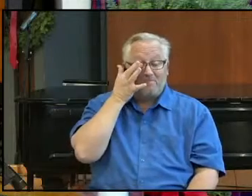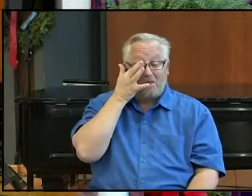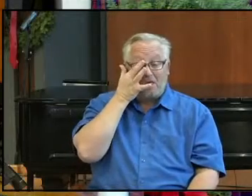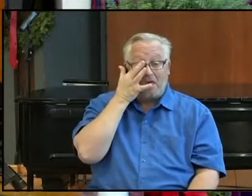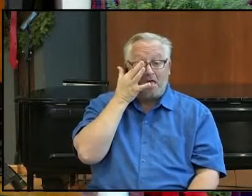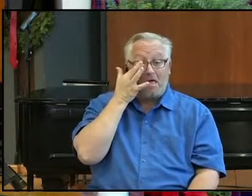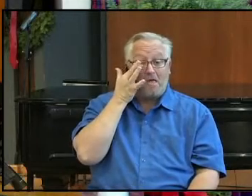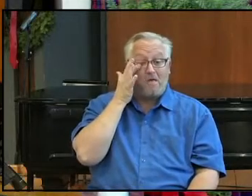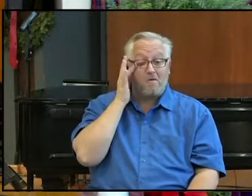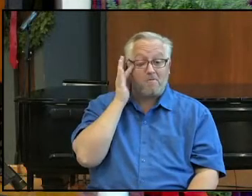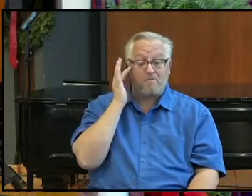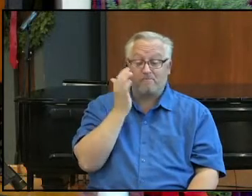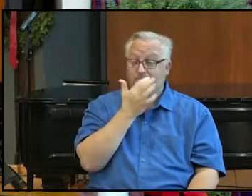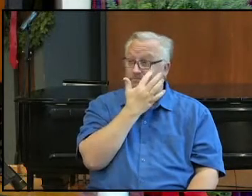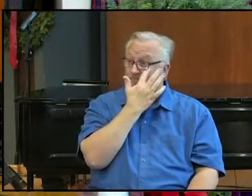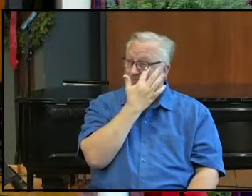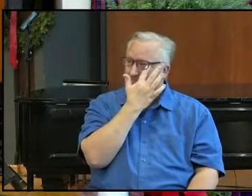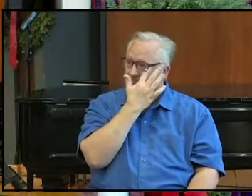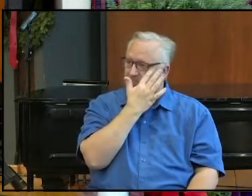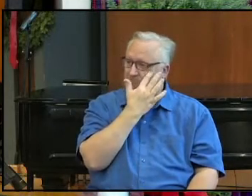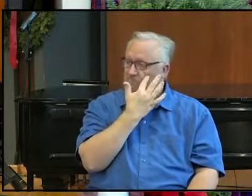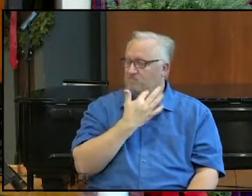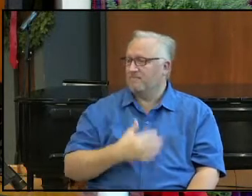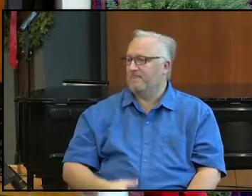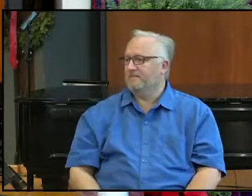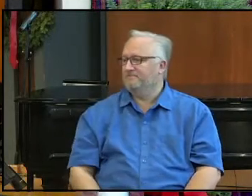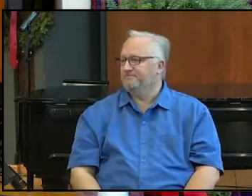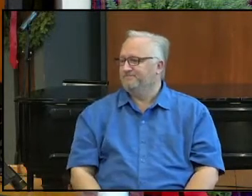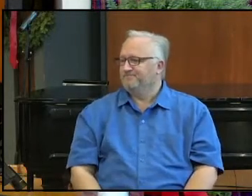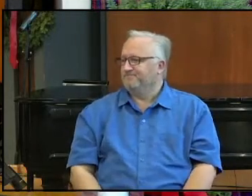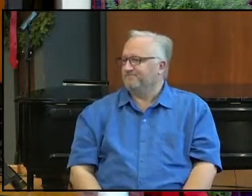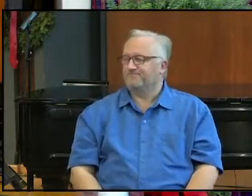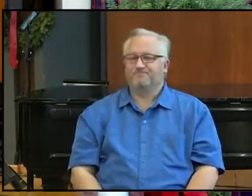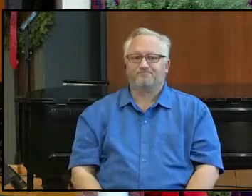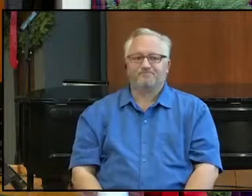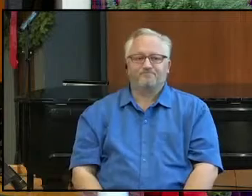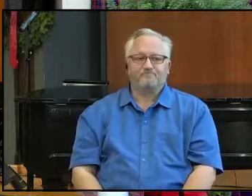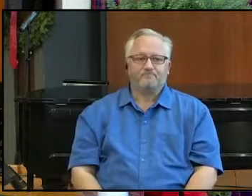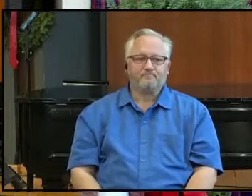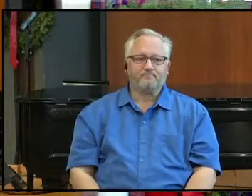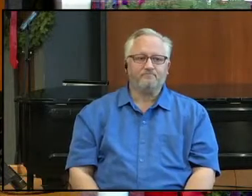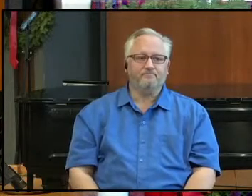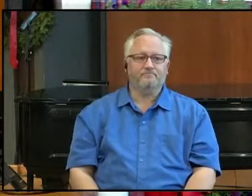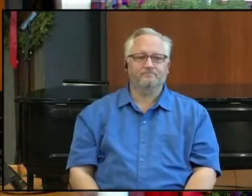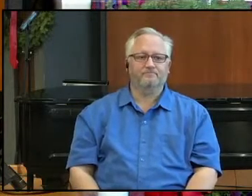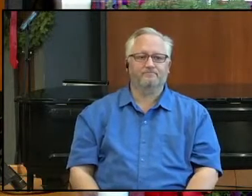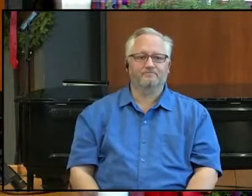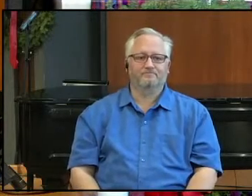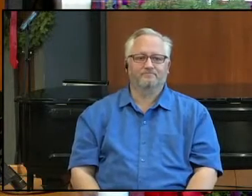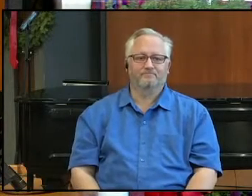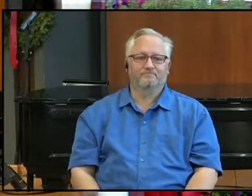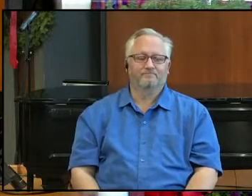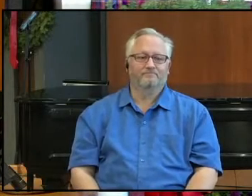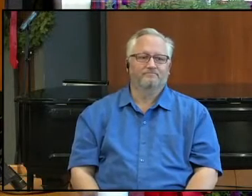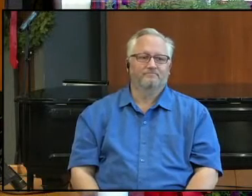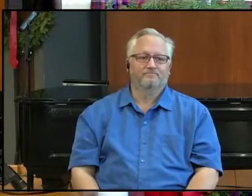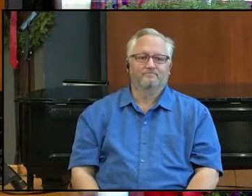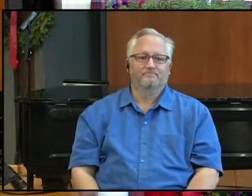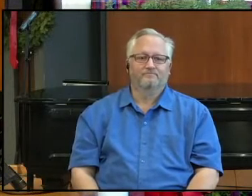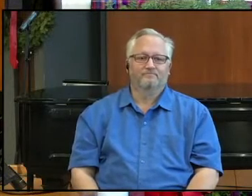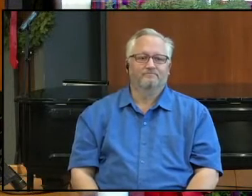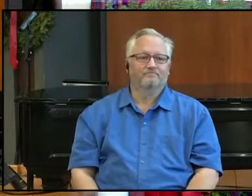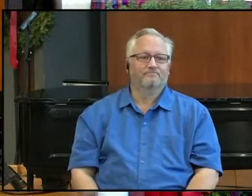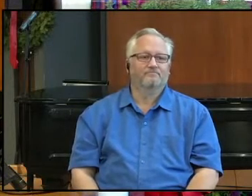cuya misión es crear comunidad, fomentar el crecimiento espiritual, vivir nuestros valores